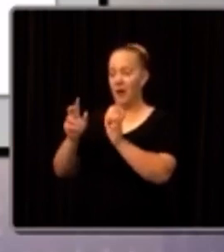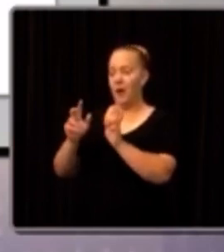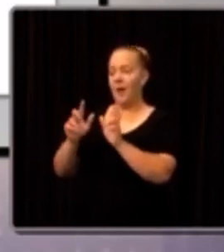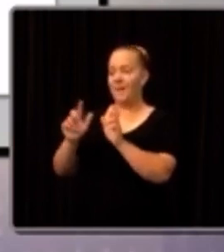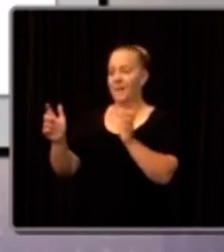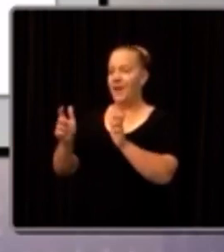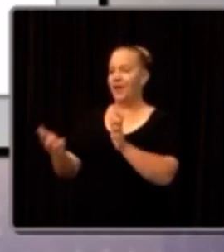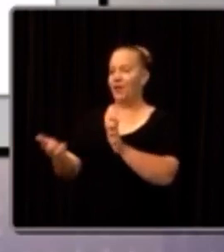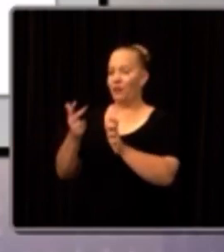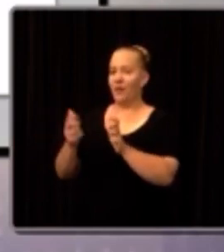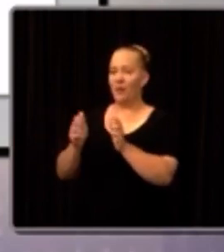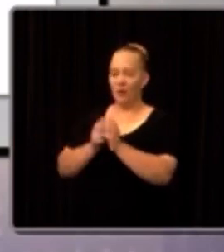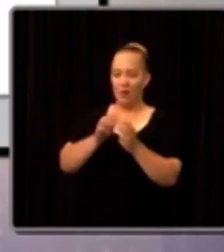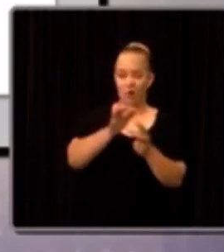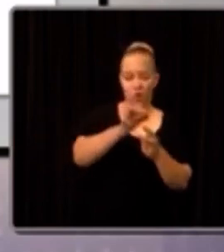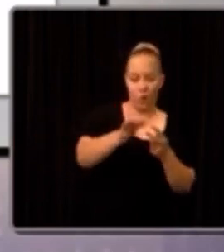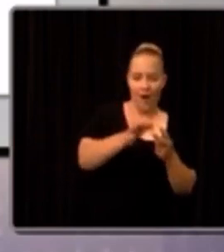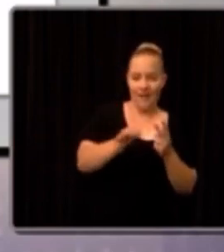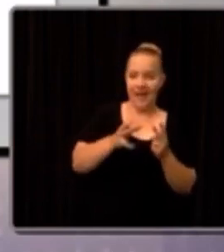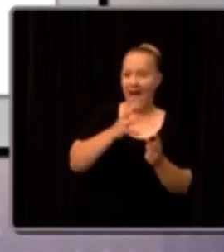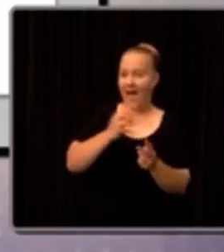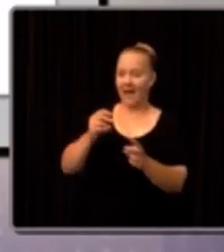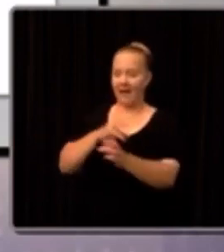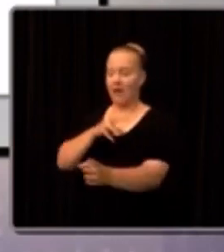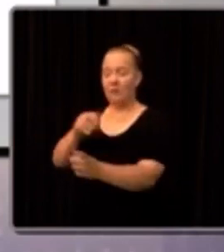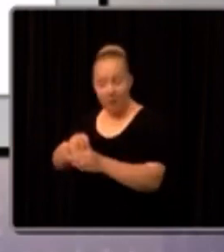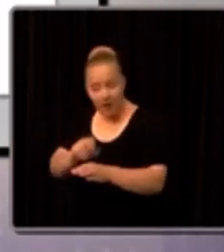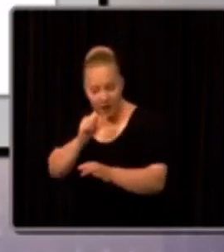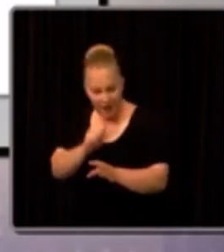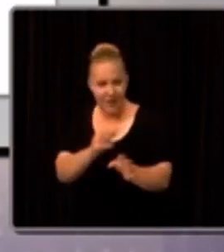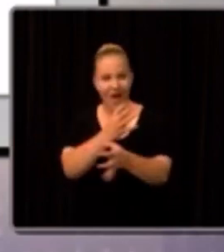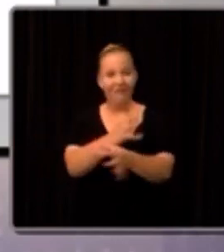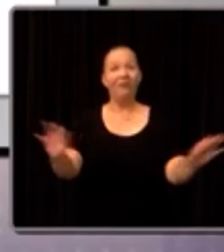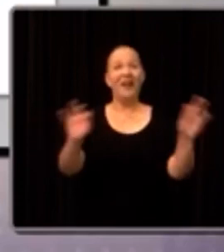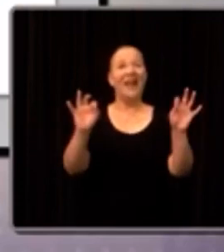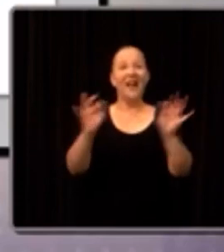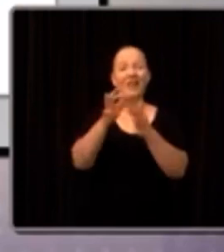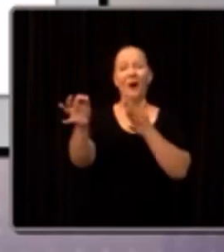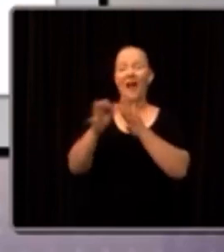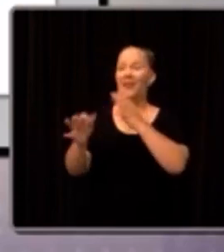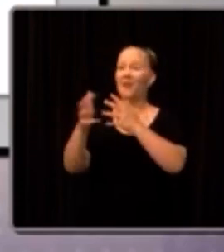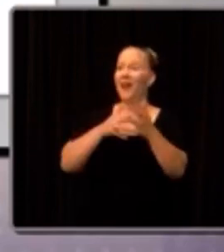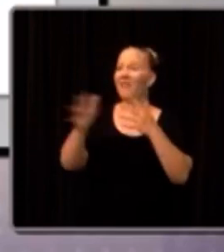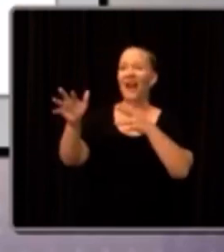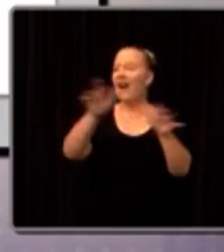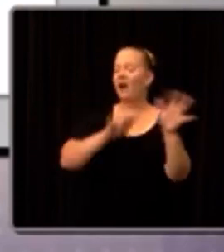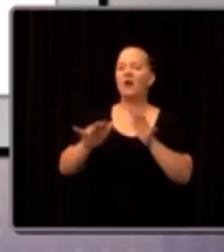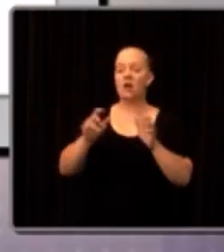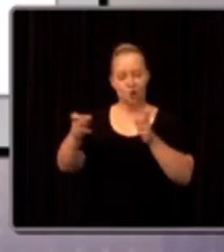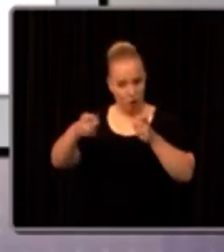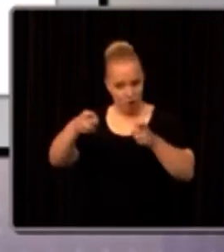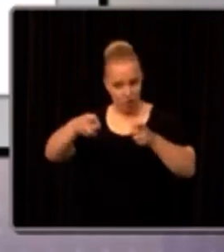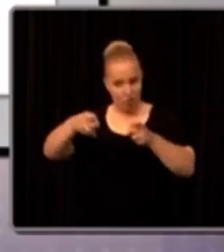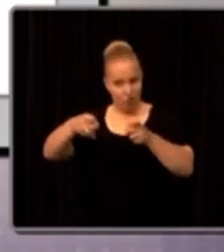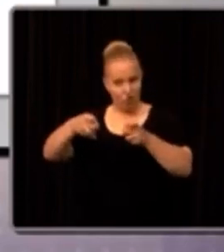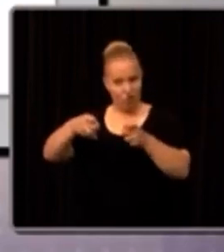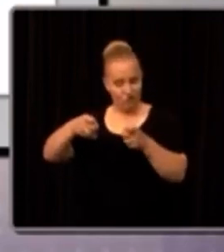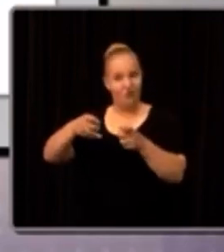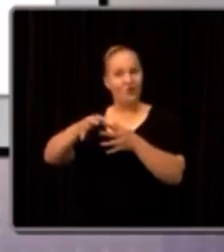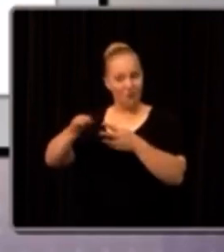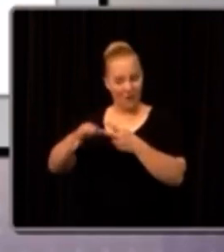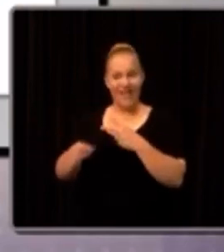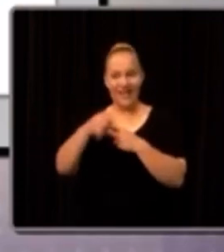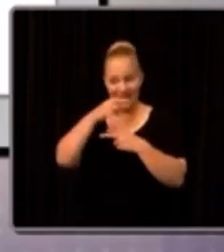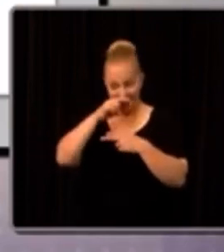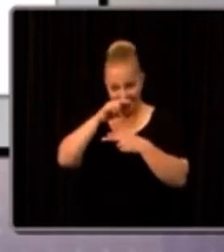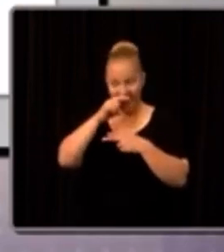choice and engagement. Now, granted, this is not a free-for-all choice, like you can just go do whatever. It's kind of controlled choice, but kids buy in a lot more